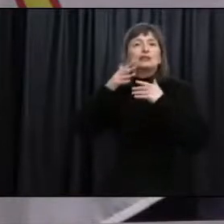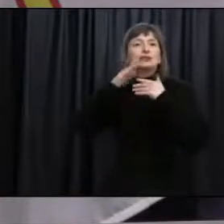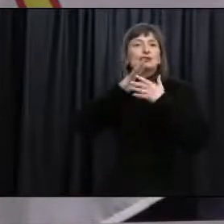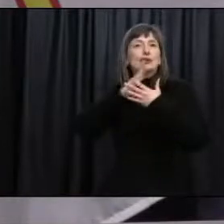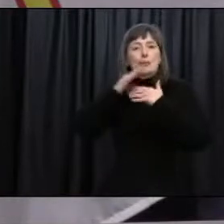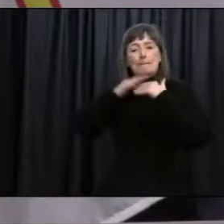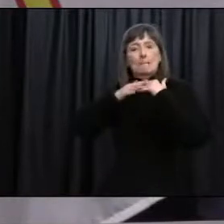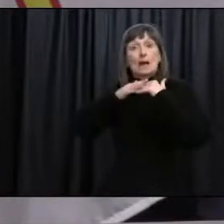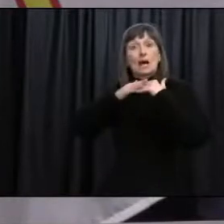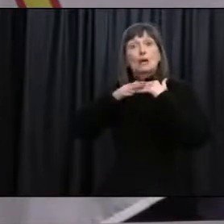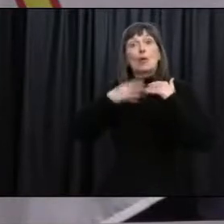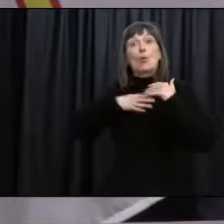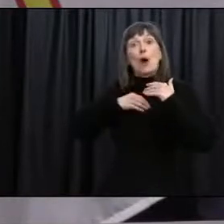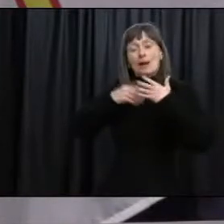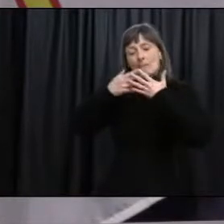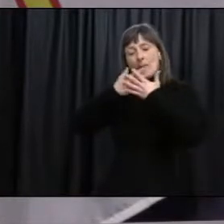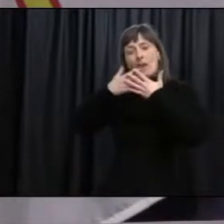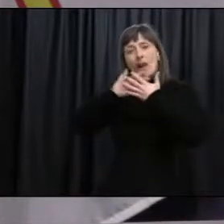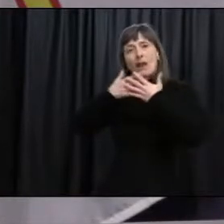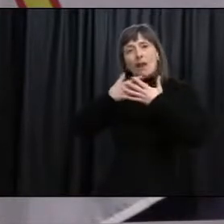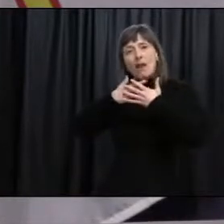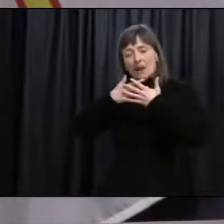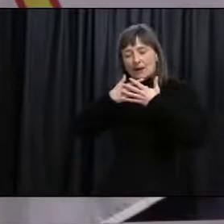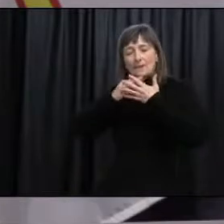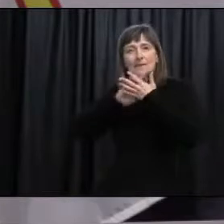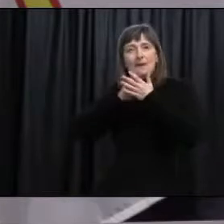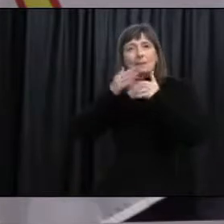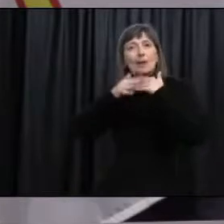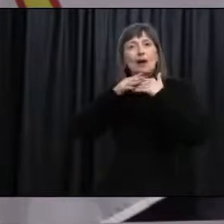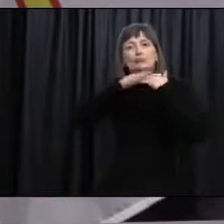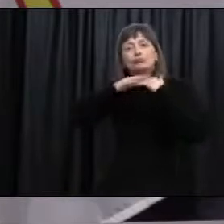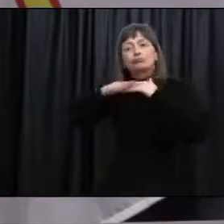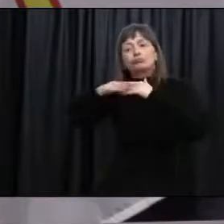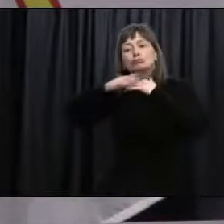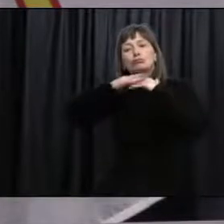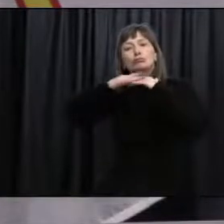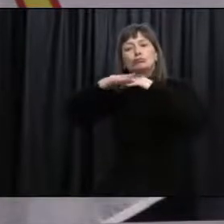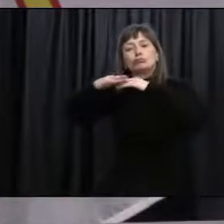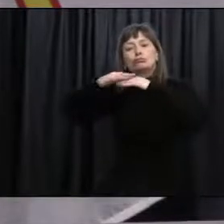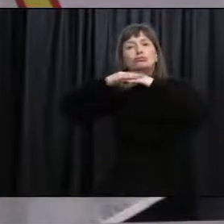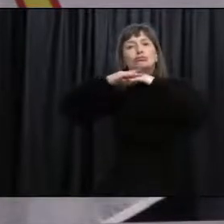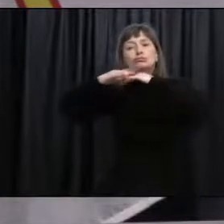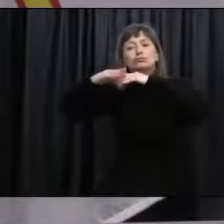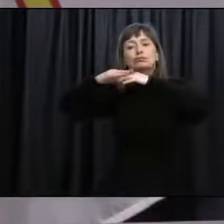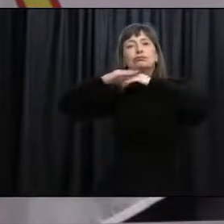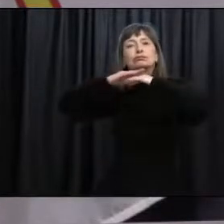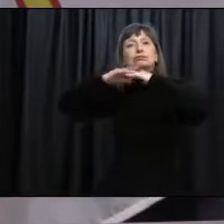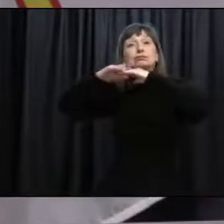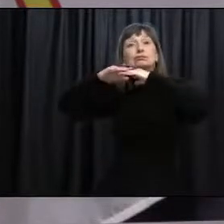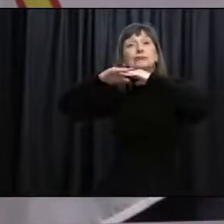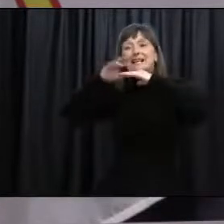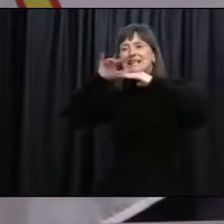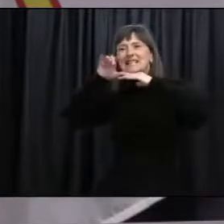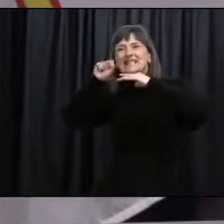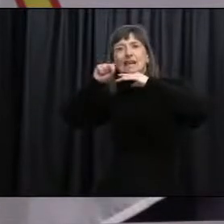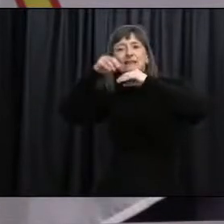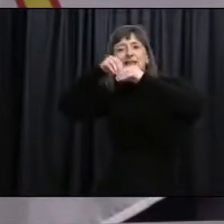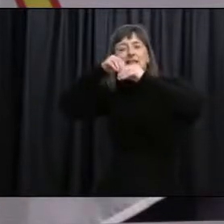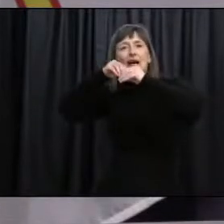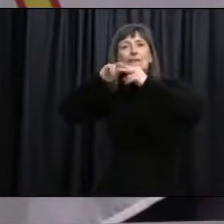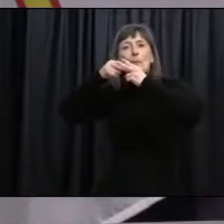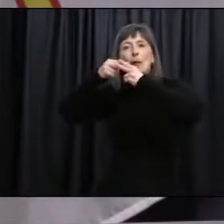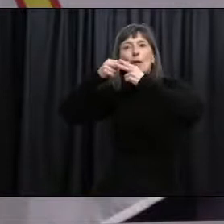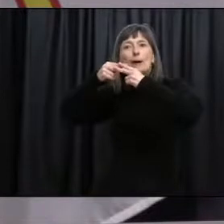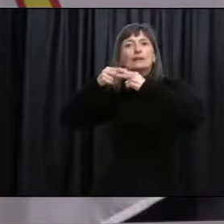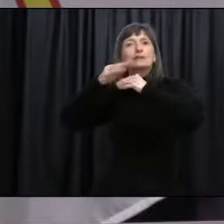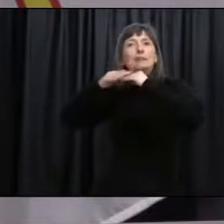that cause the platelets to clump together. So your platelets are your blood clotting cells in your body. It causes